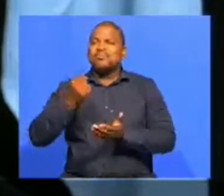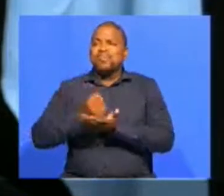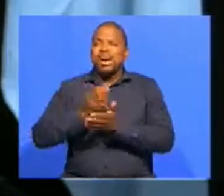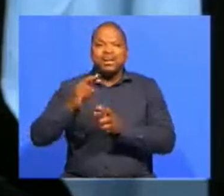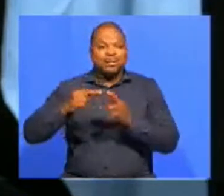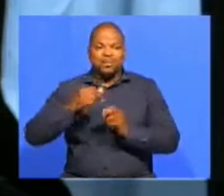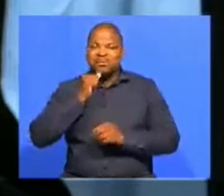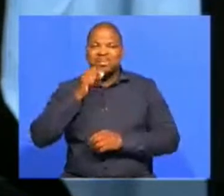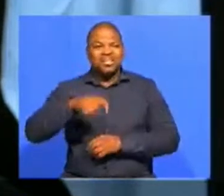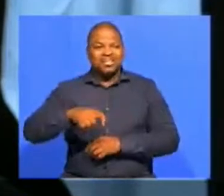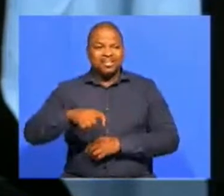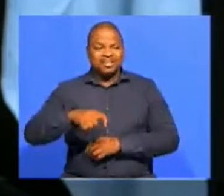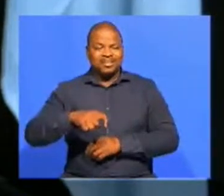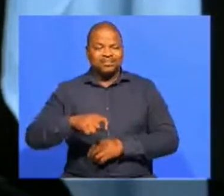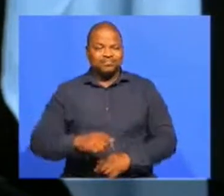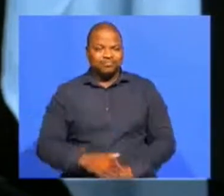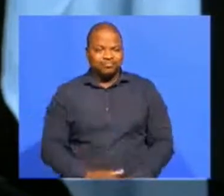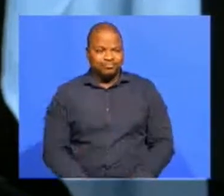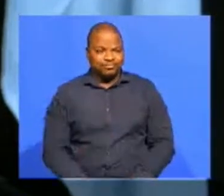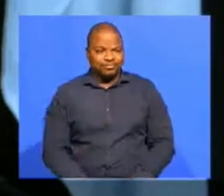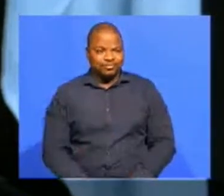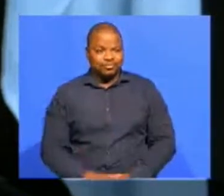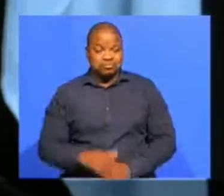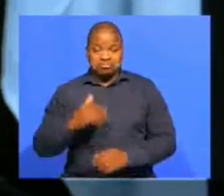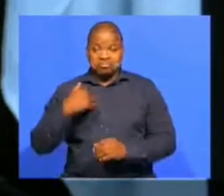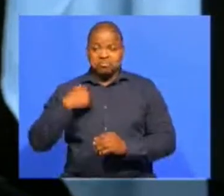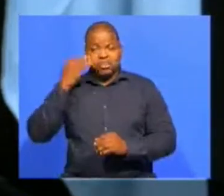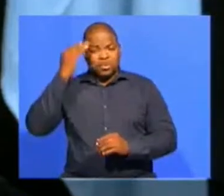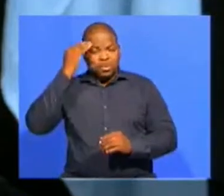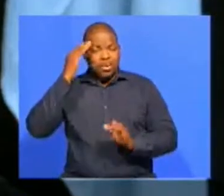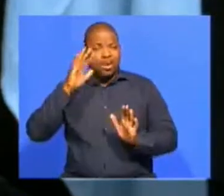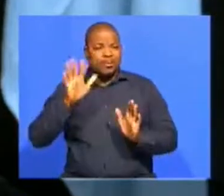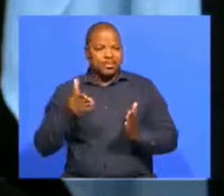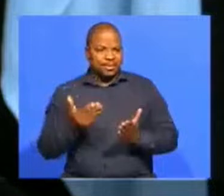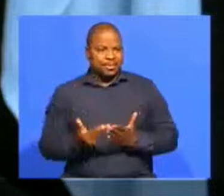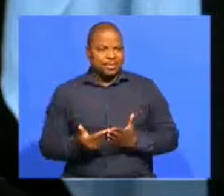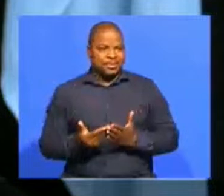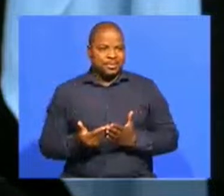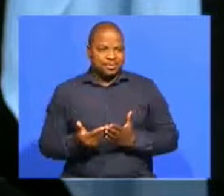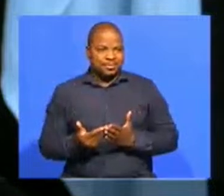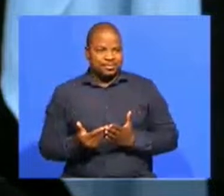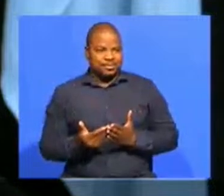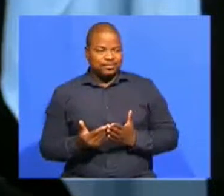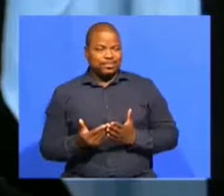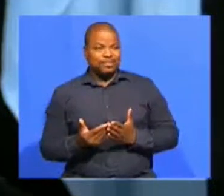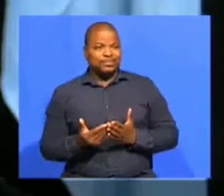relationships. The banking as you know it would be